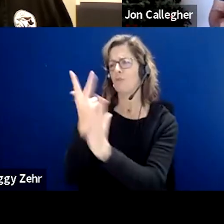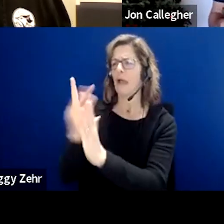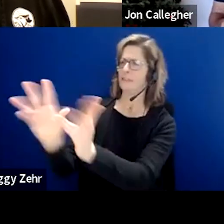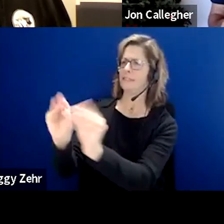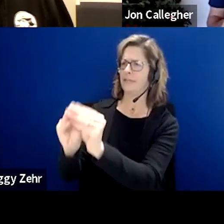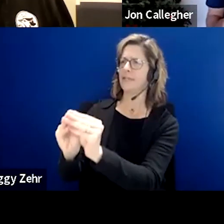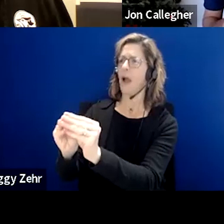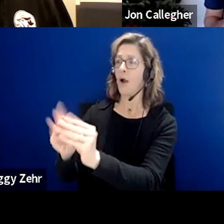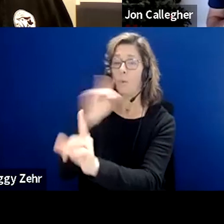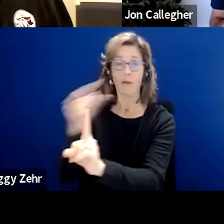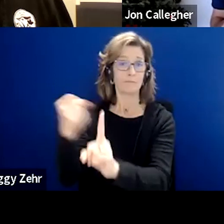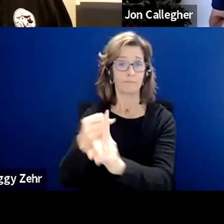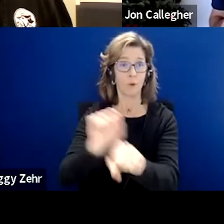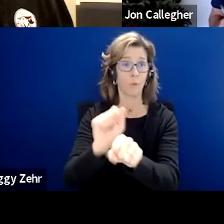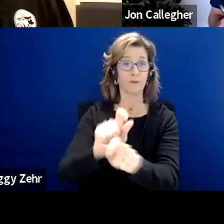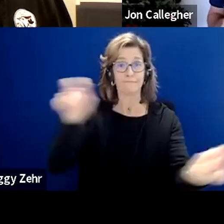more of